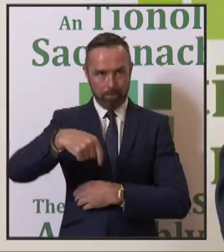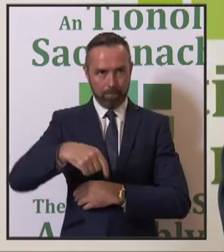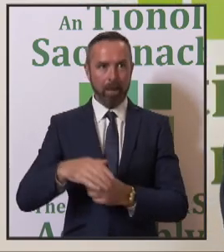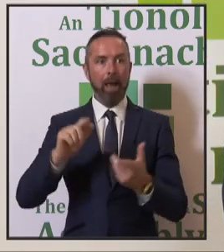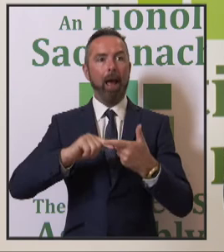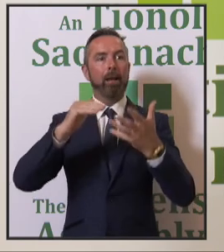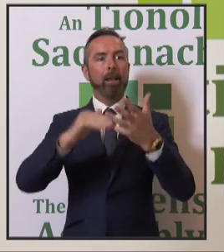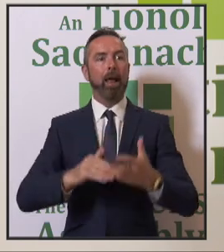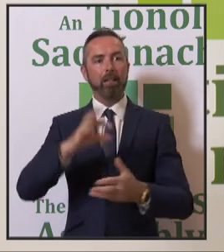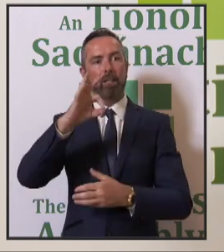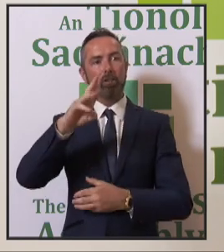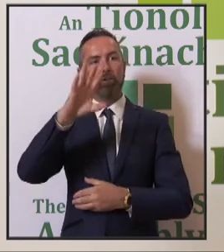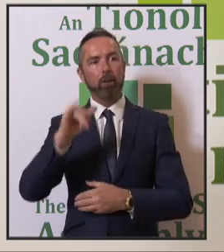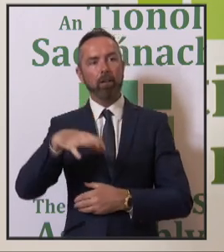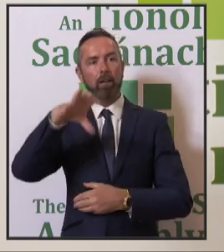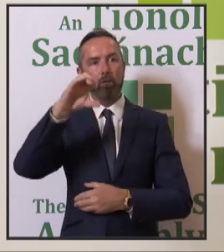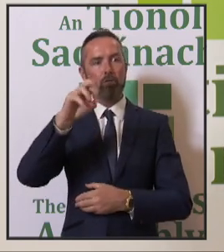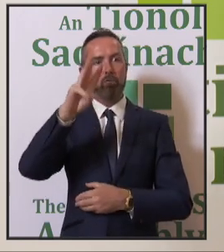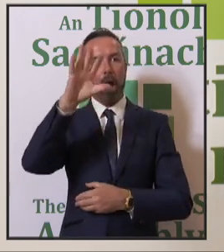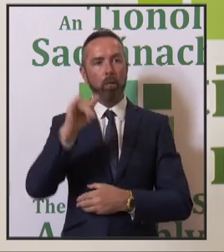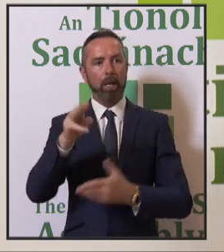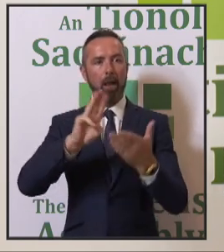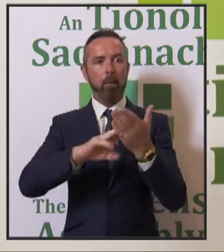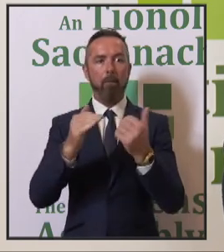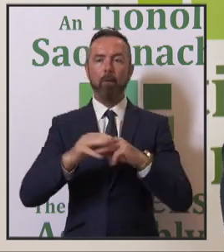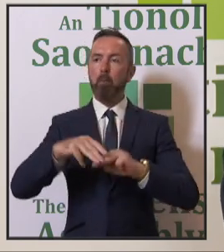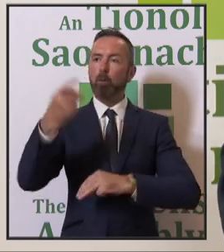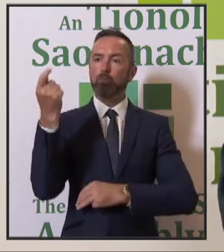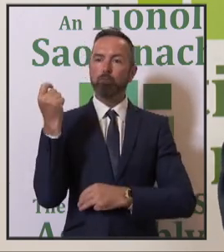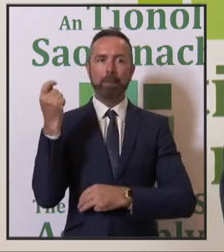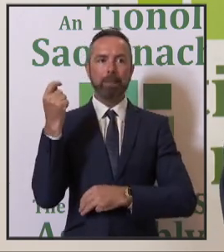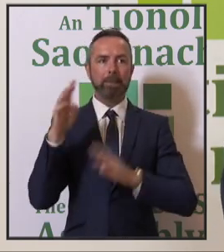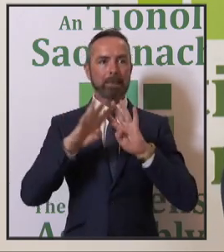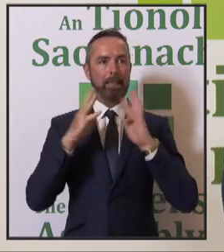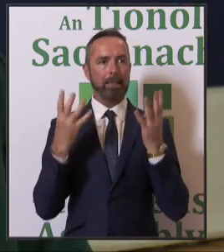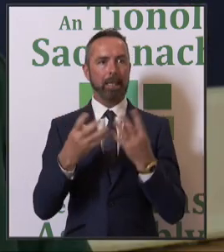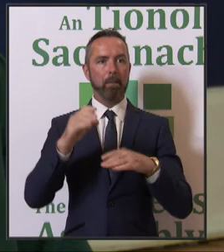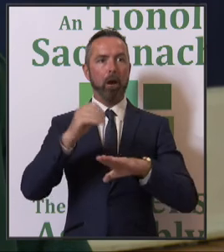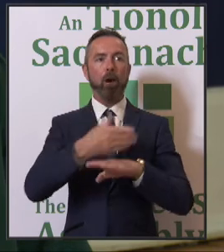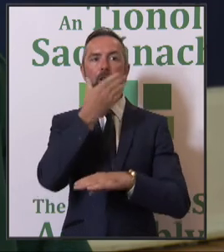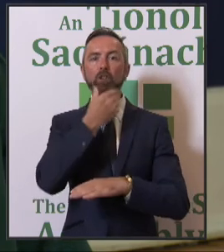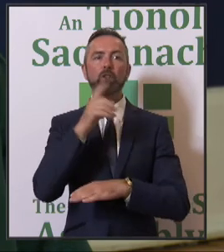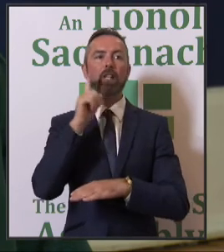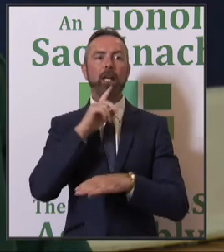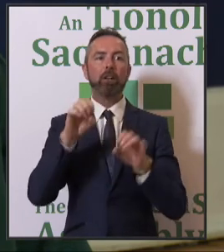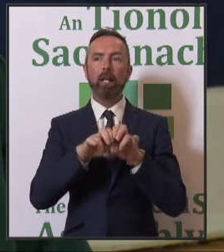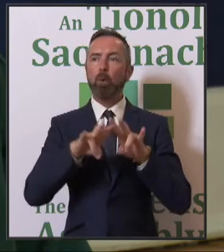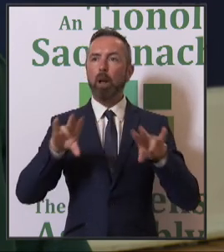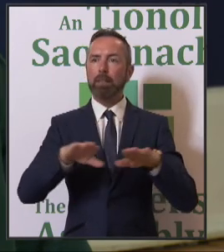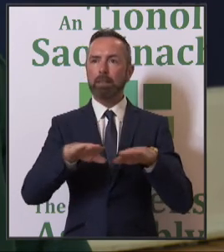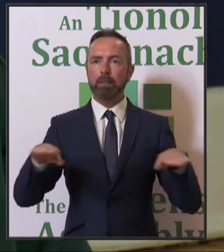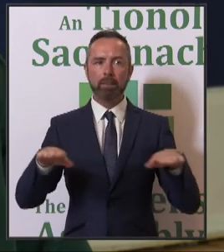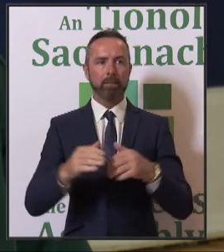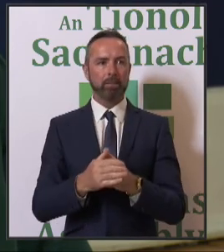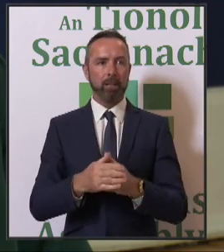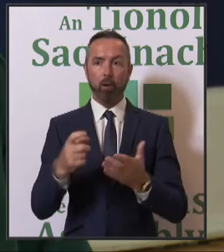least, Gerry Crowley was a member of the most recent Citizens' Assembly on gender equality, the recommendations